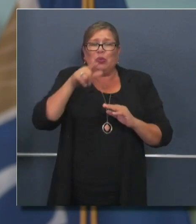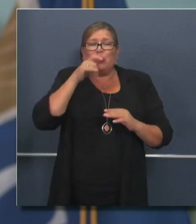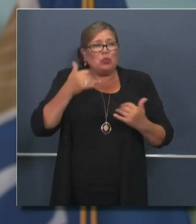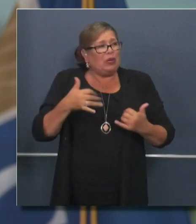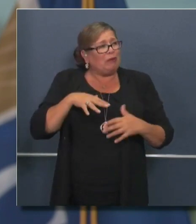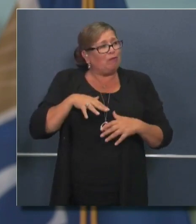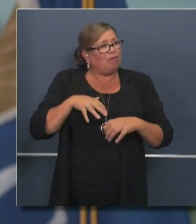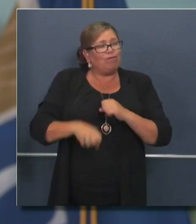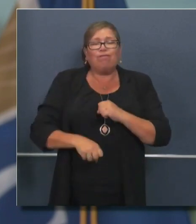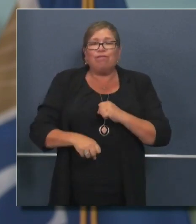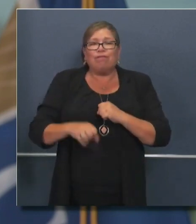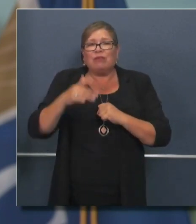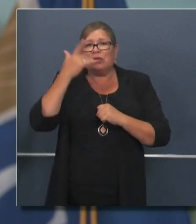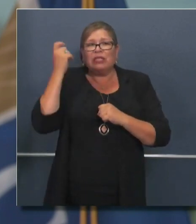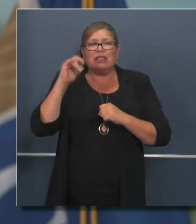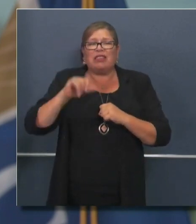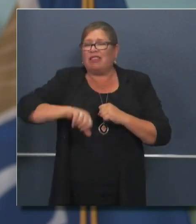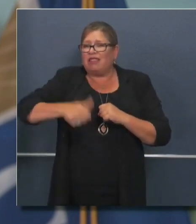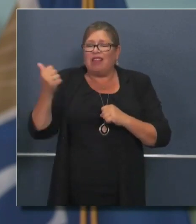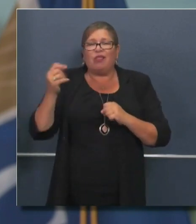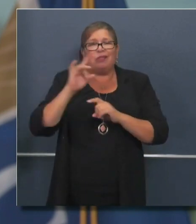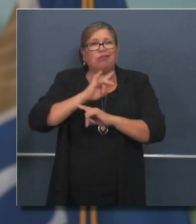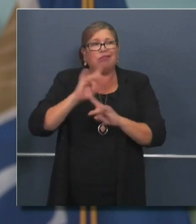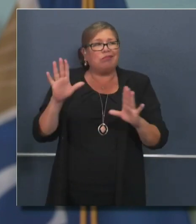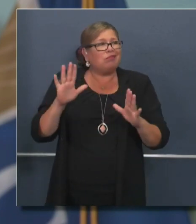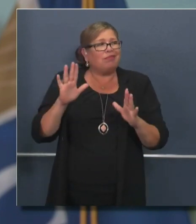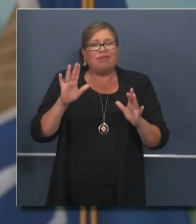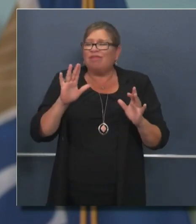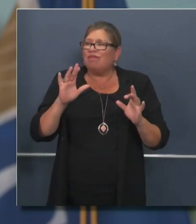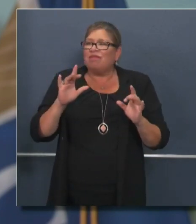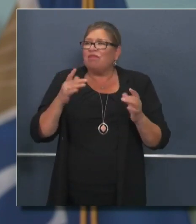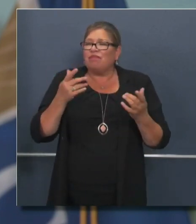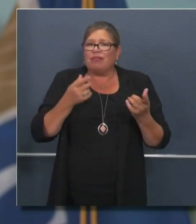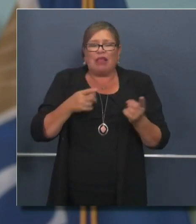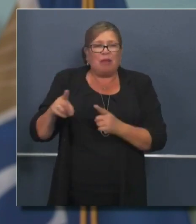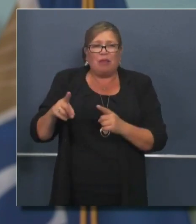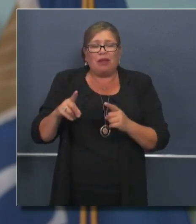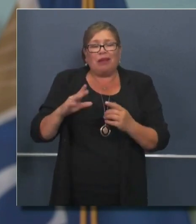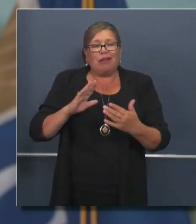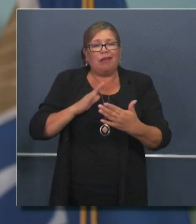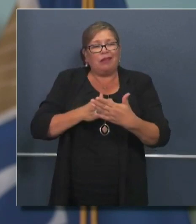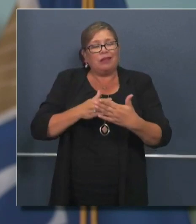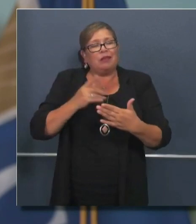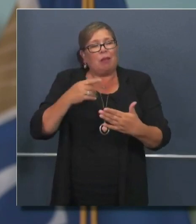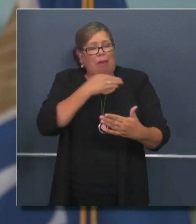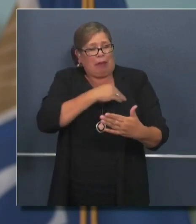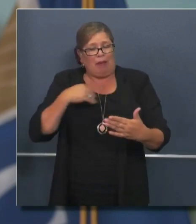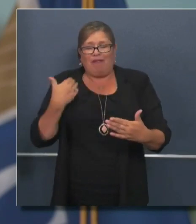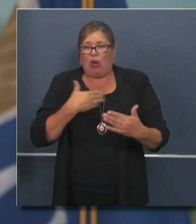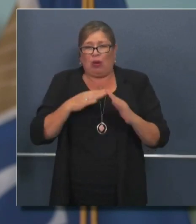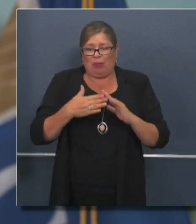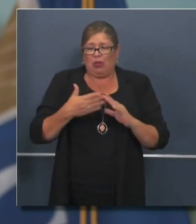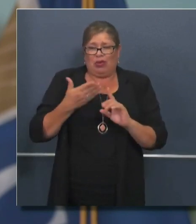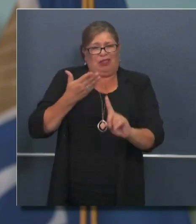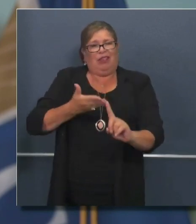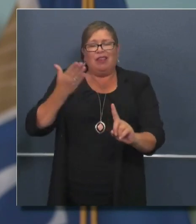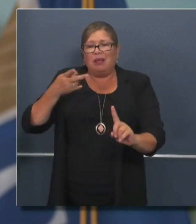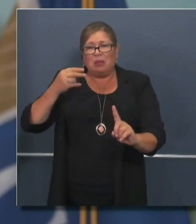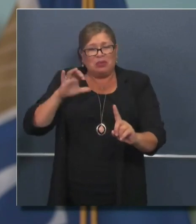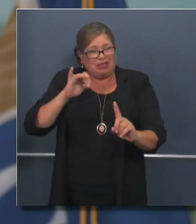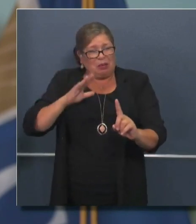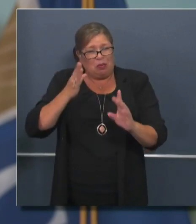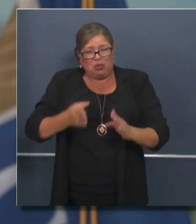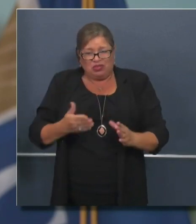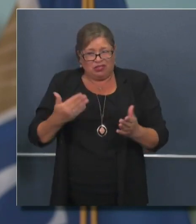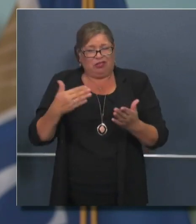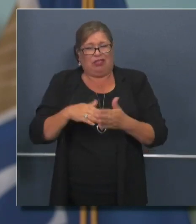asunder by just this another act, senseless violence against a member of our community in public. And we just,